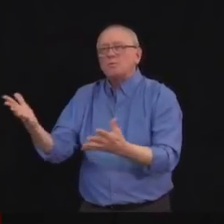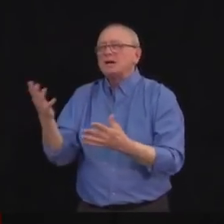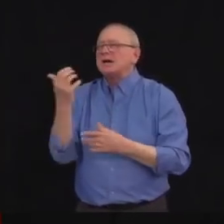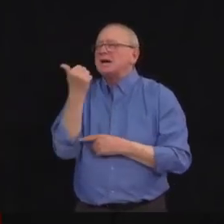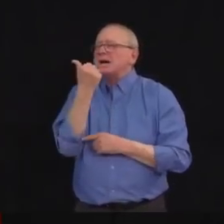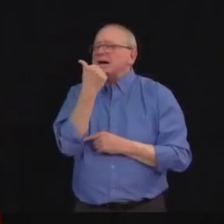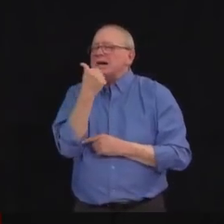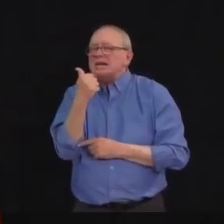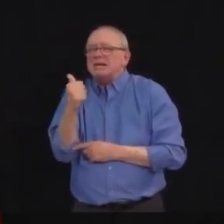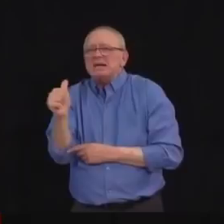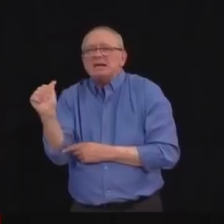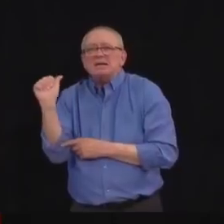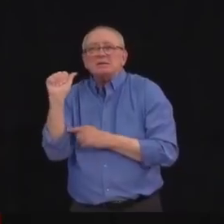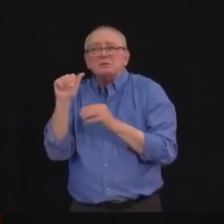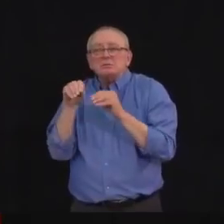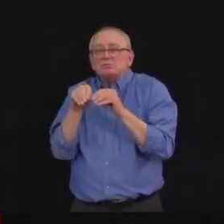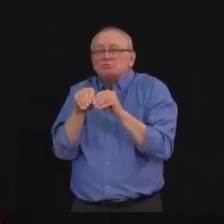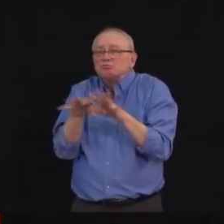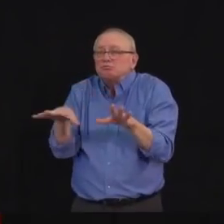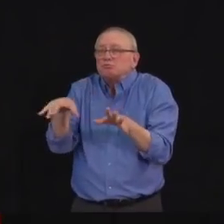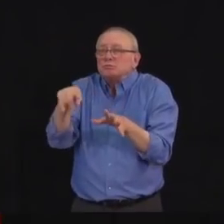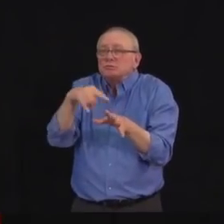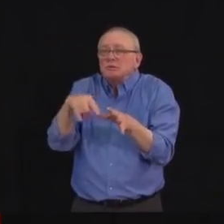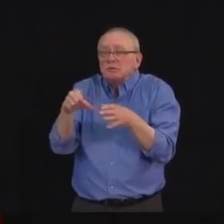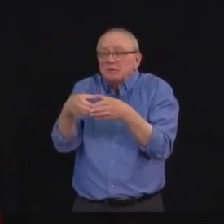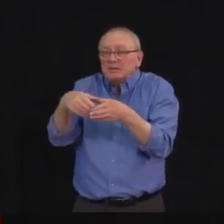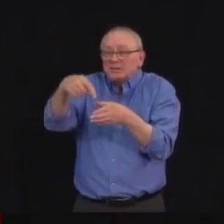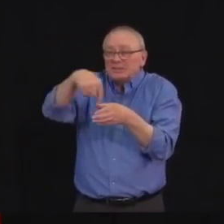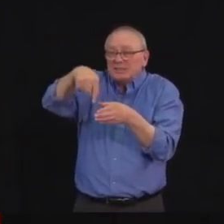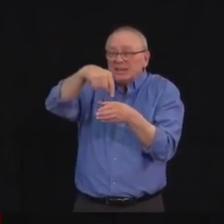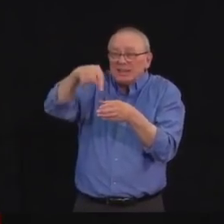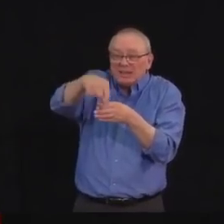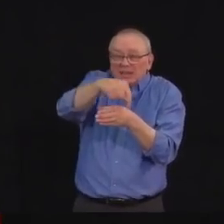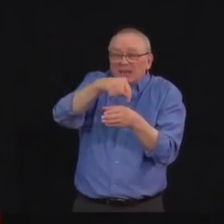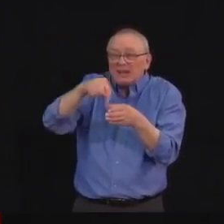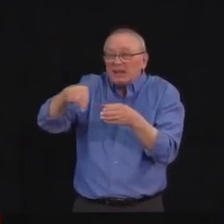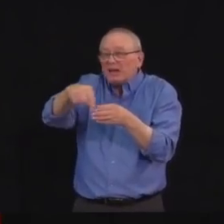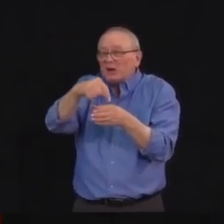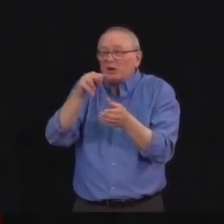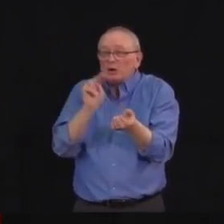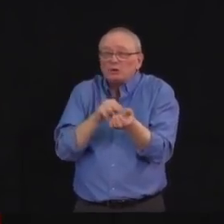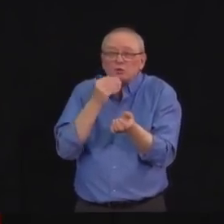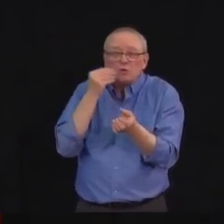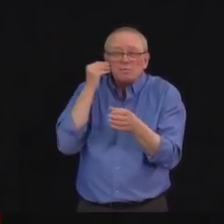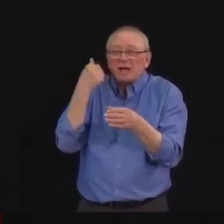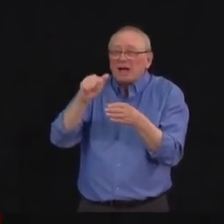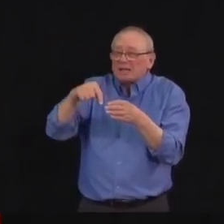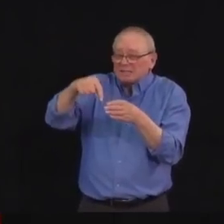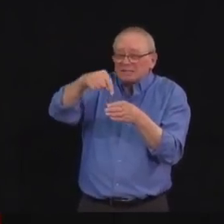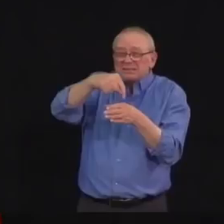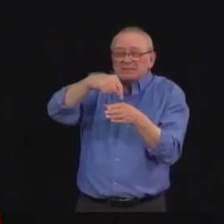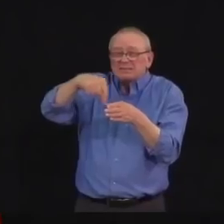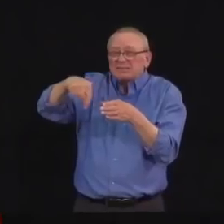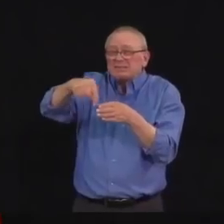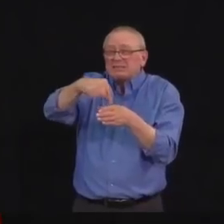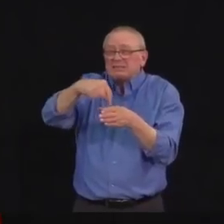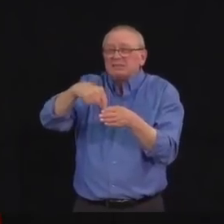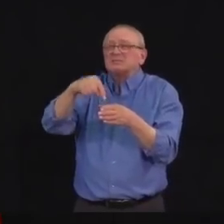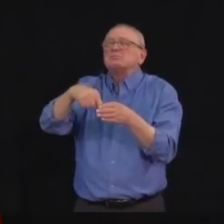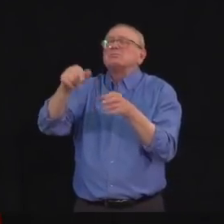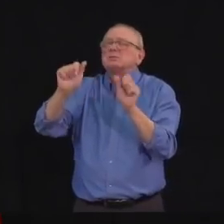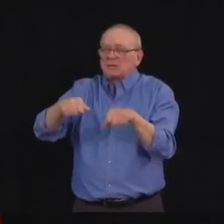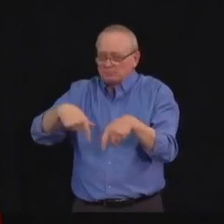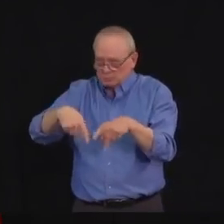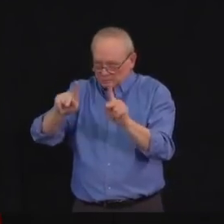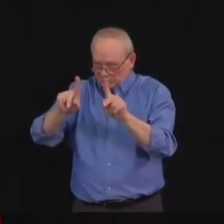going forward, new outbreaks that are identified in continuing care, long-term care, that the ability to swab everyone who is in